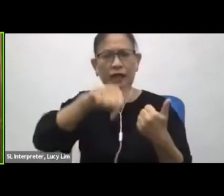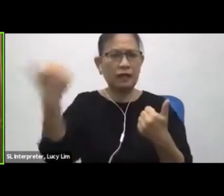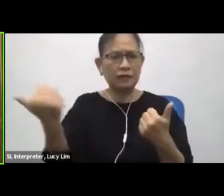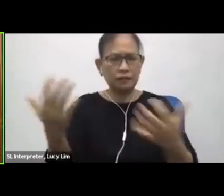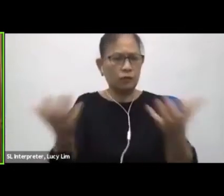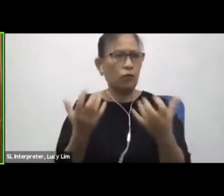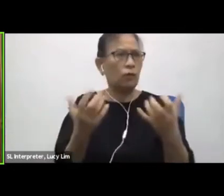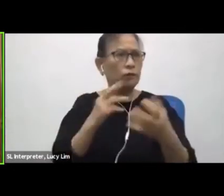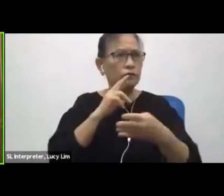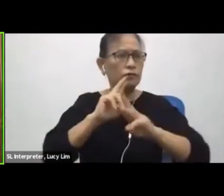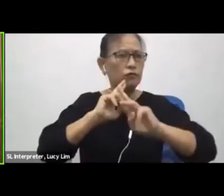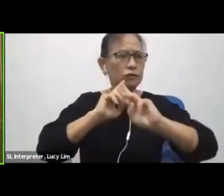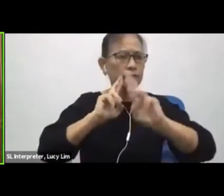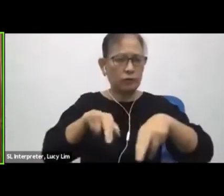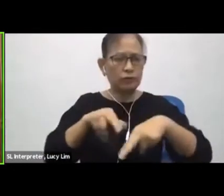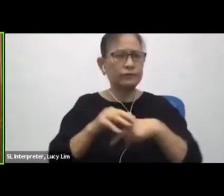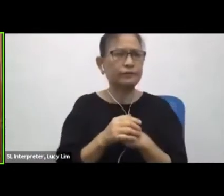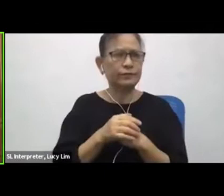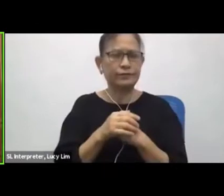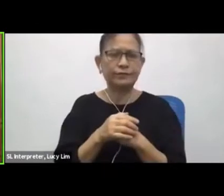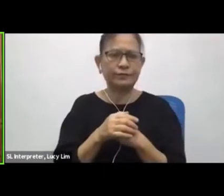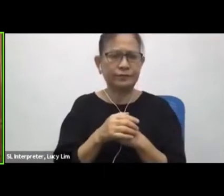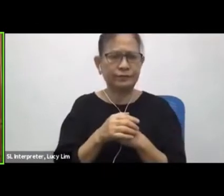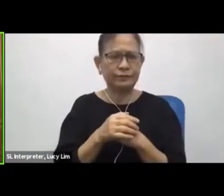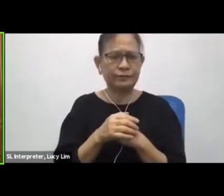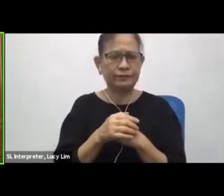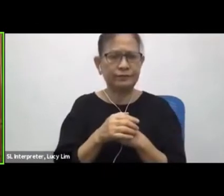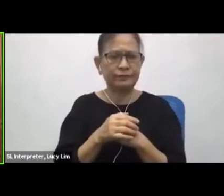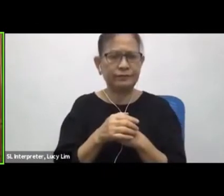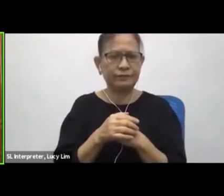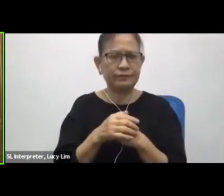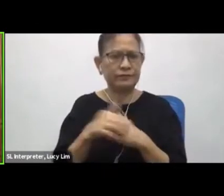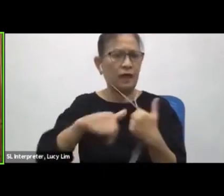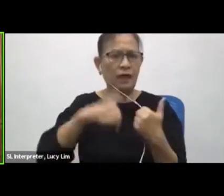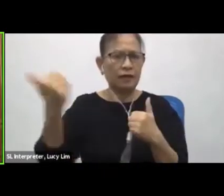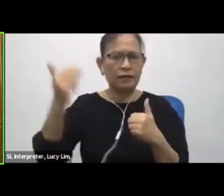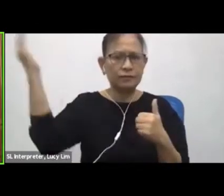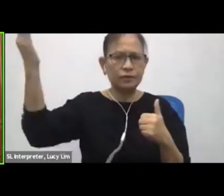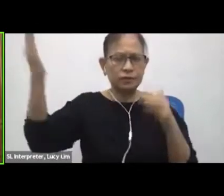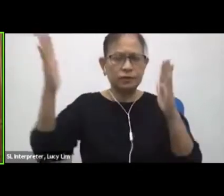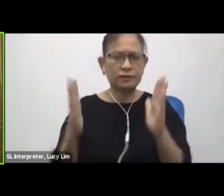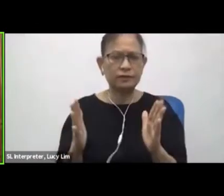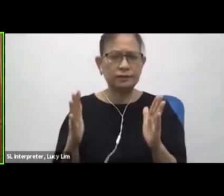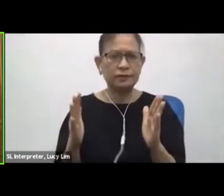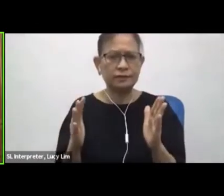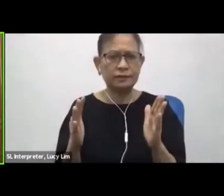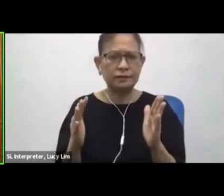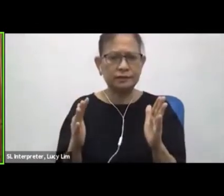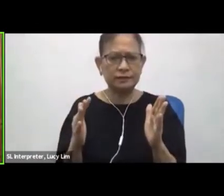like to respond to that? Any of the other presenters?